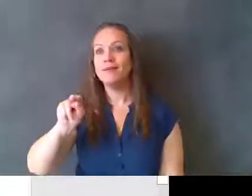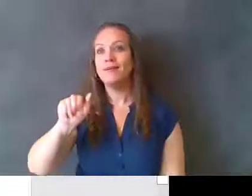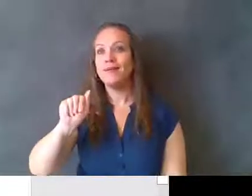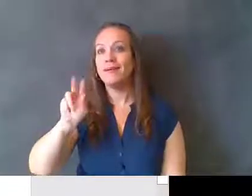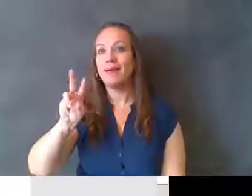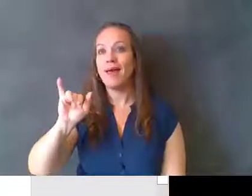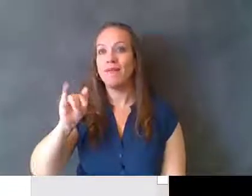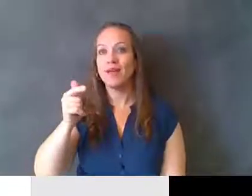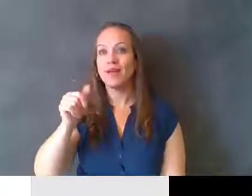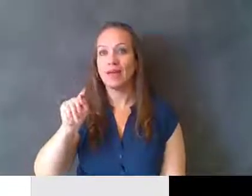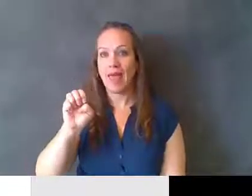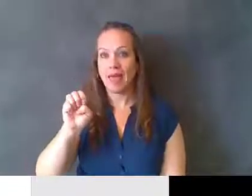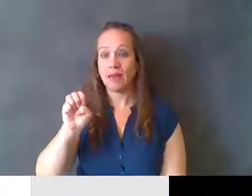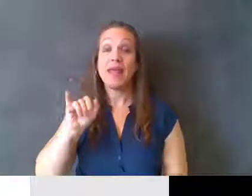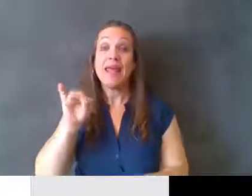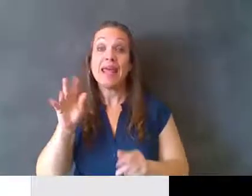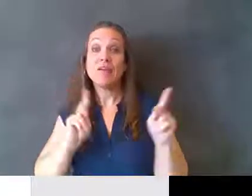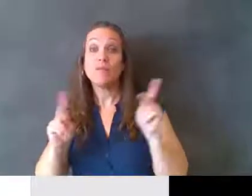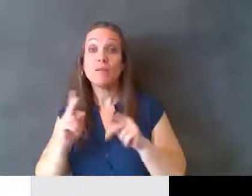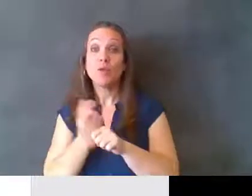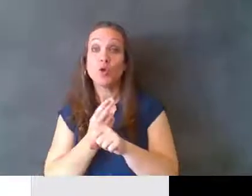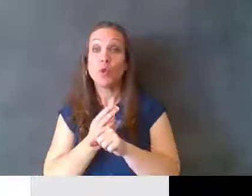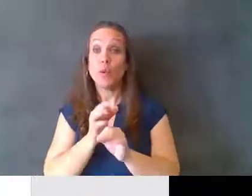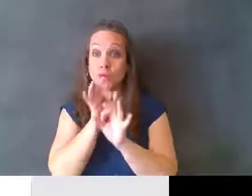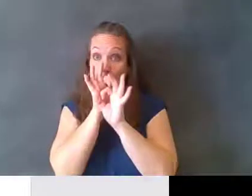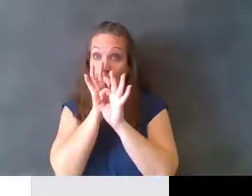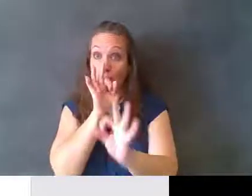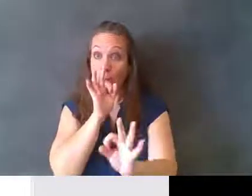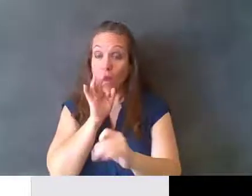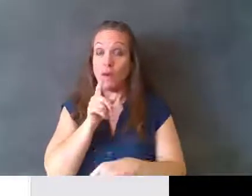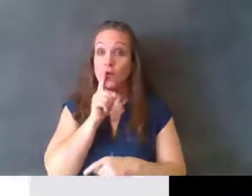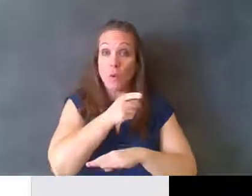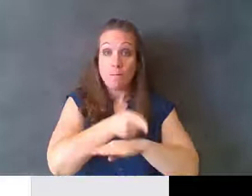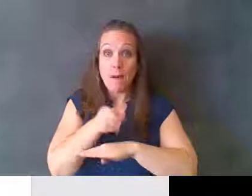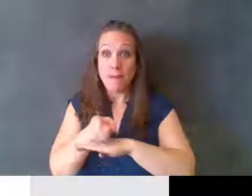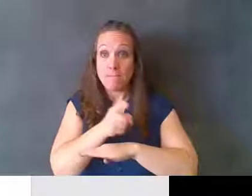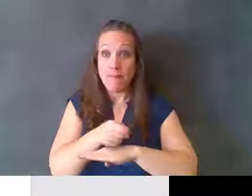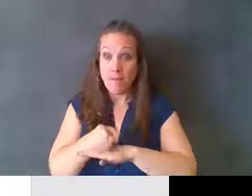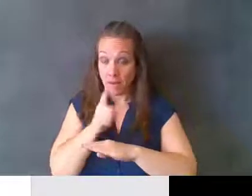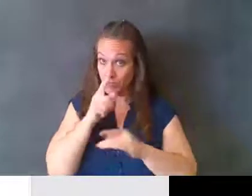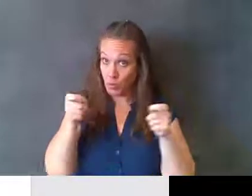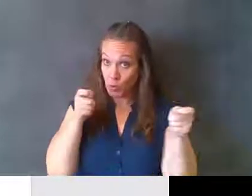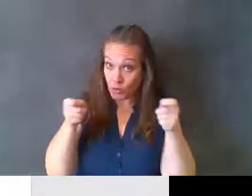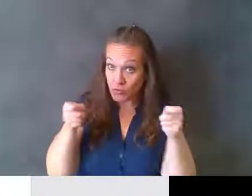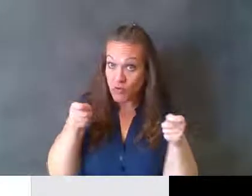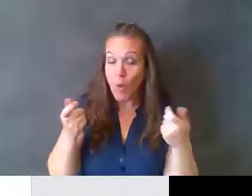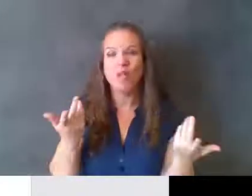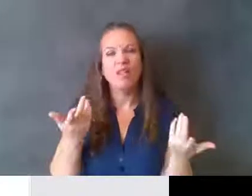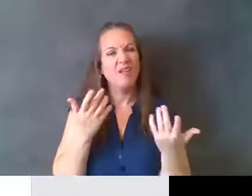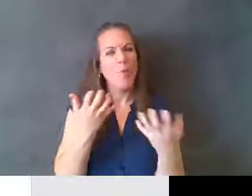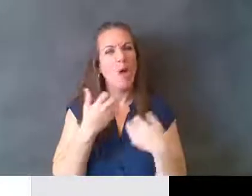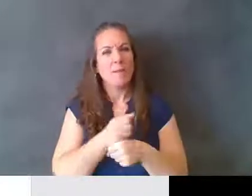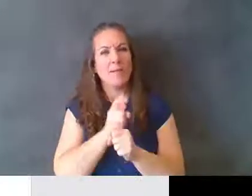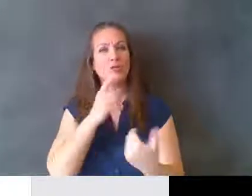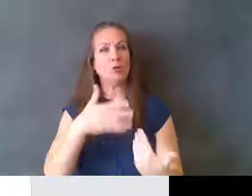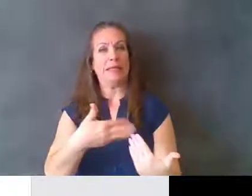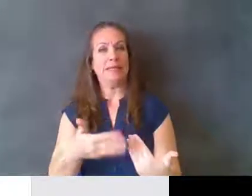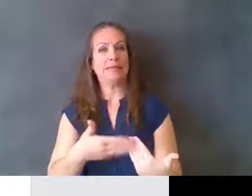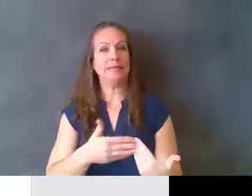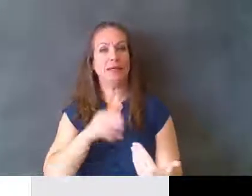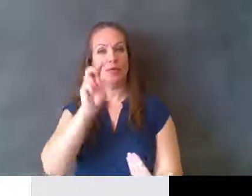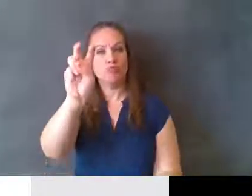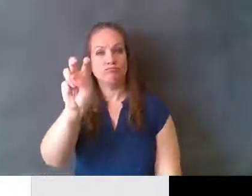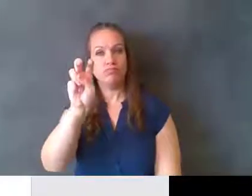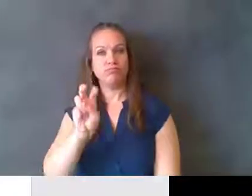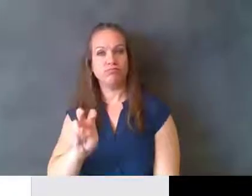maybe using switches or a mouse stick to access their computer. We want to make sure our document is easy to navigate, and adding structure